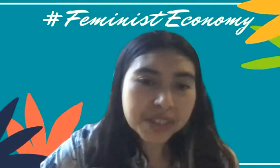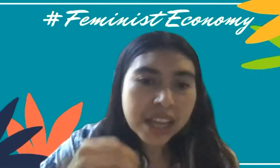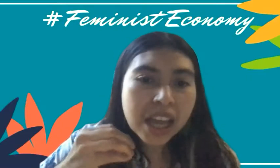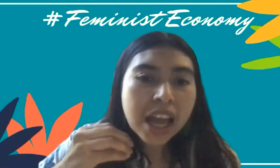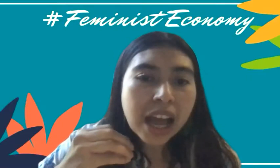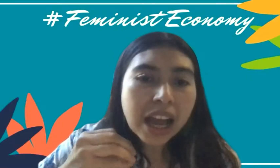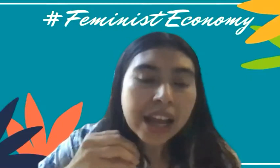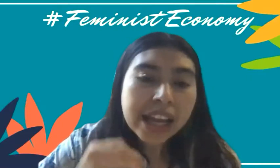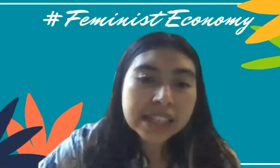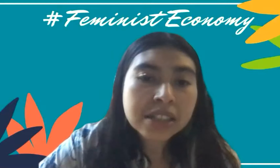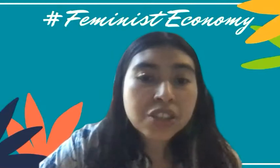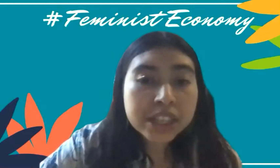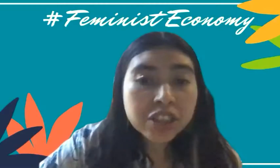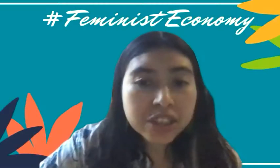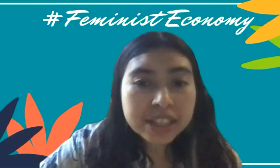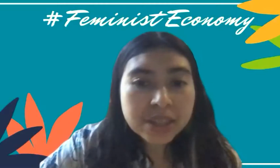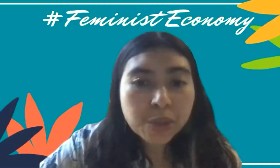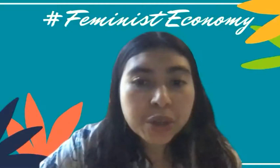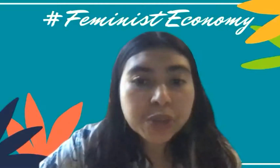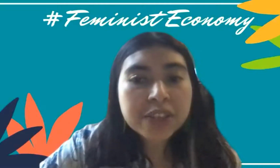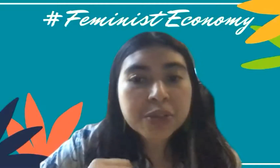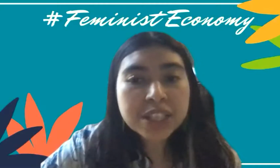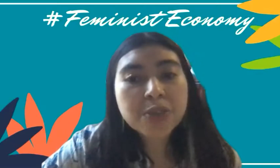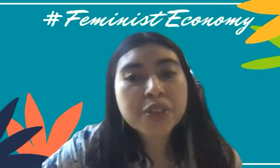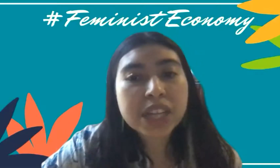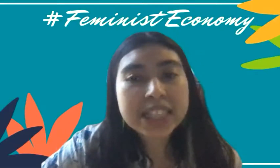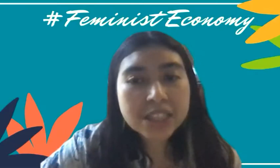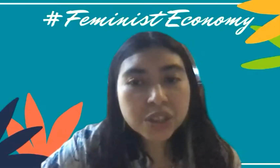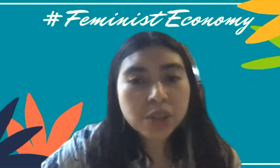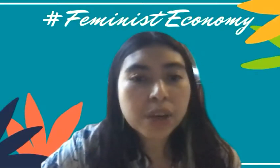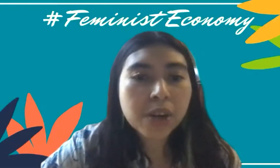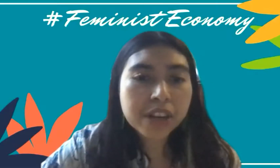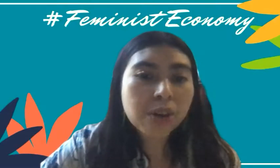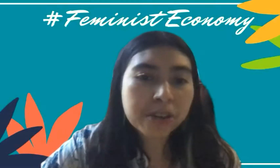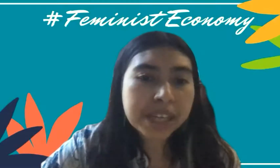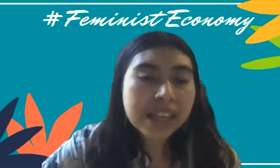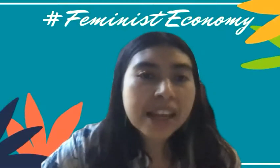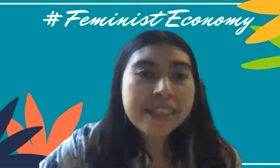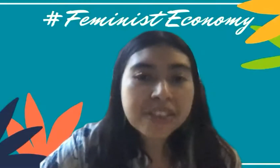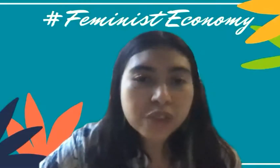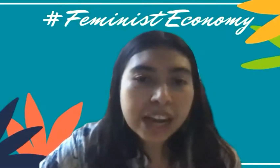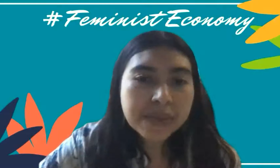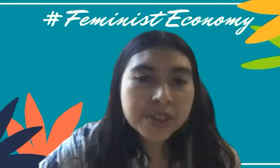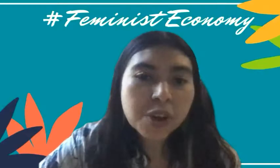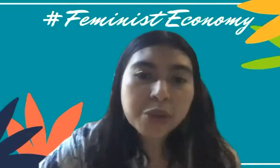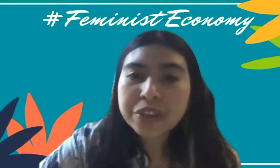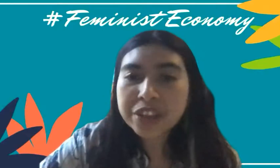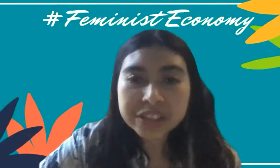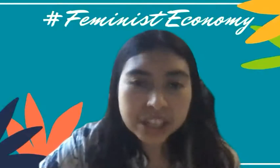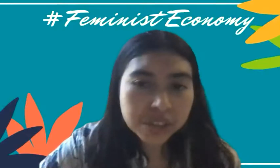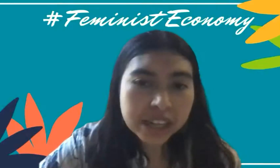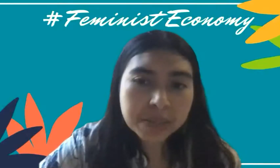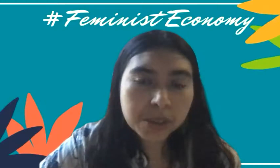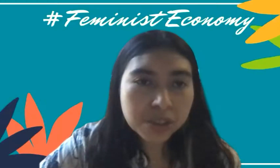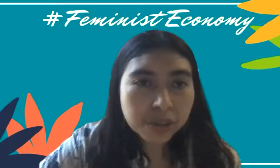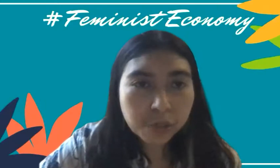feminisms and gender justice, we run the risk of transitioning to another economy that thrives off of the